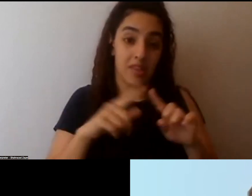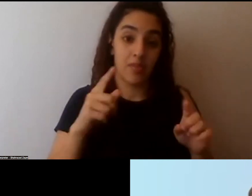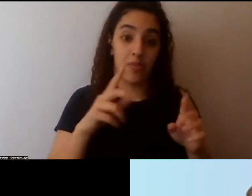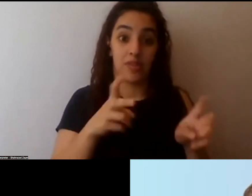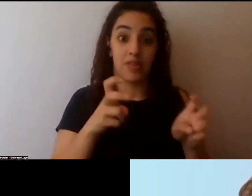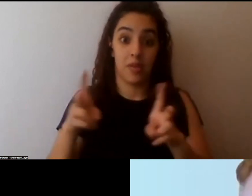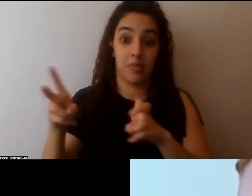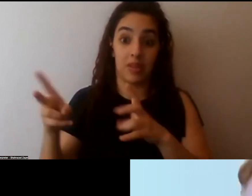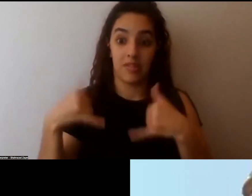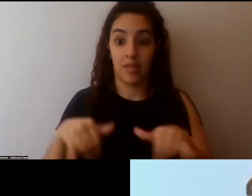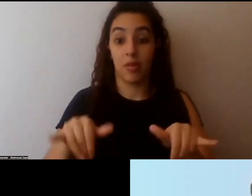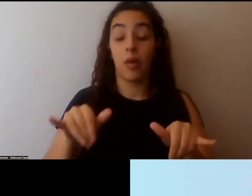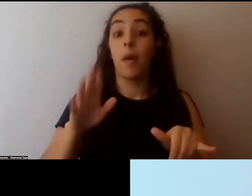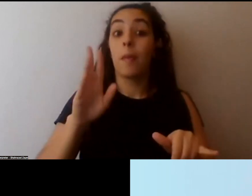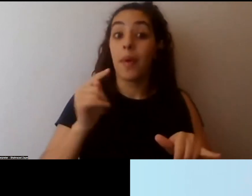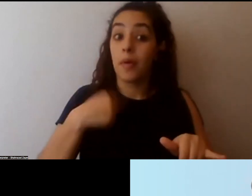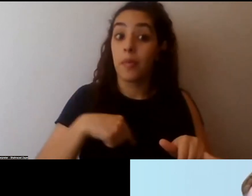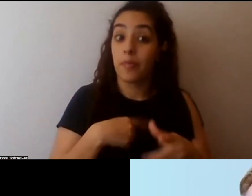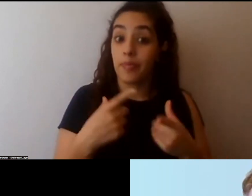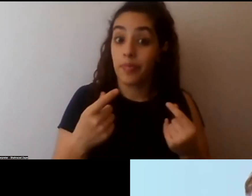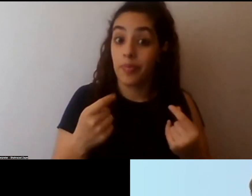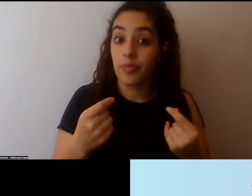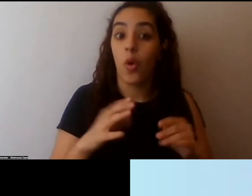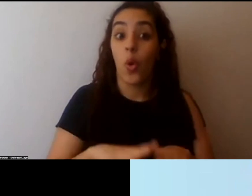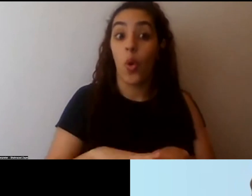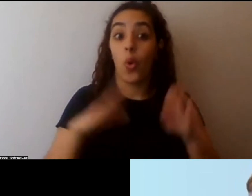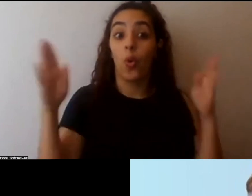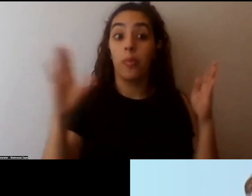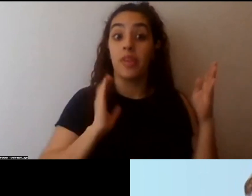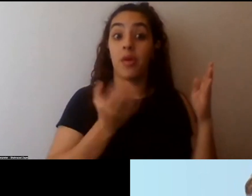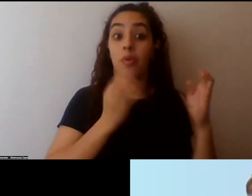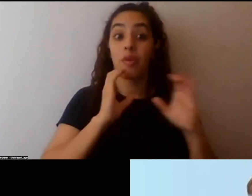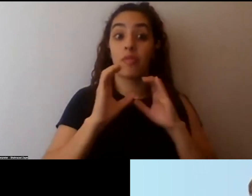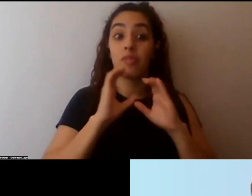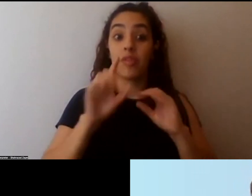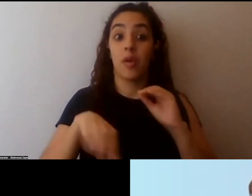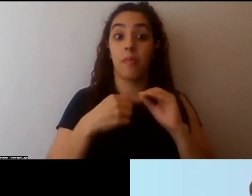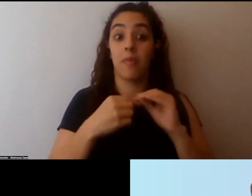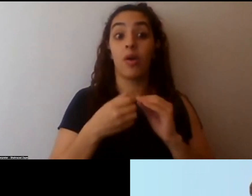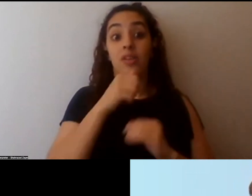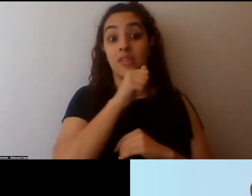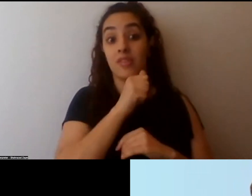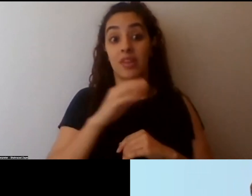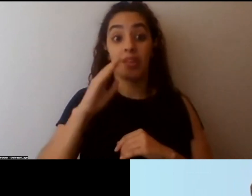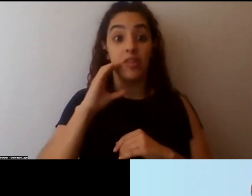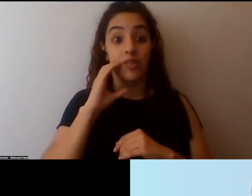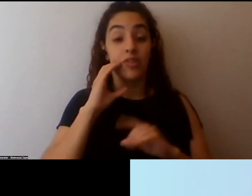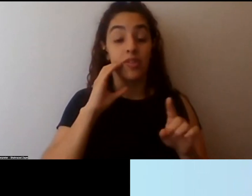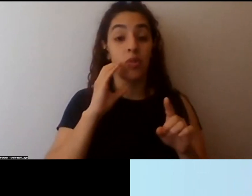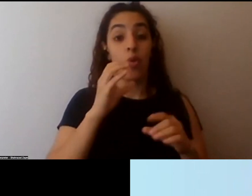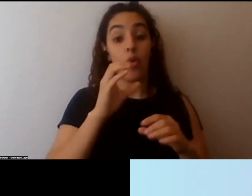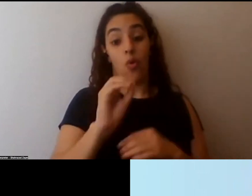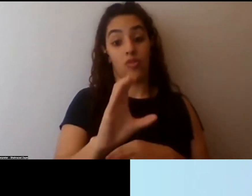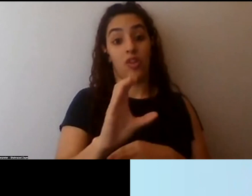opened a conversation about seniors, Orange County, and what's really happening with those folks